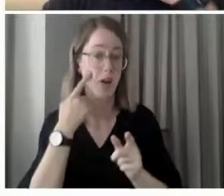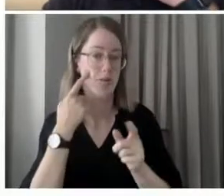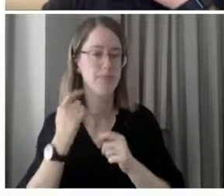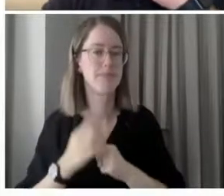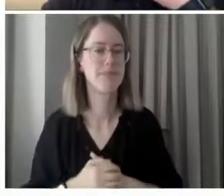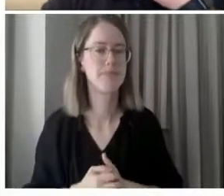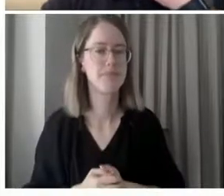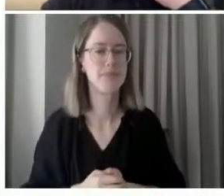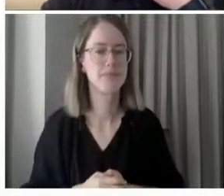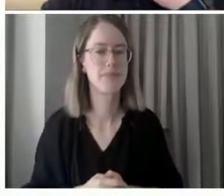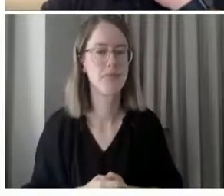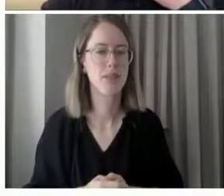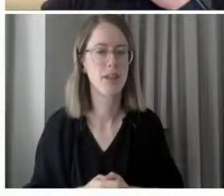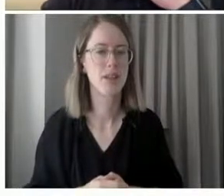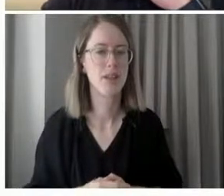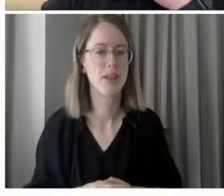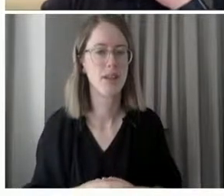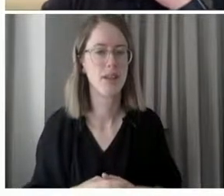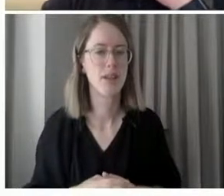is,